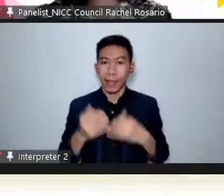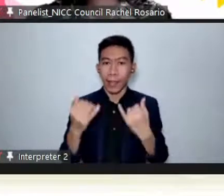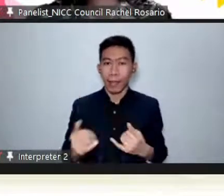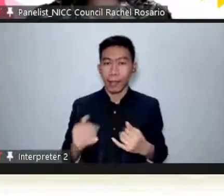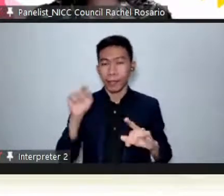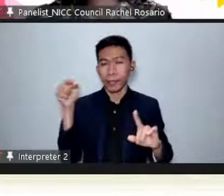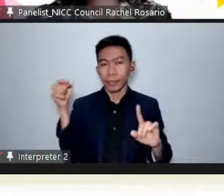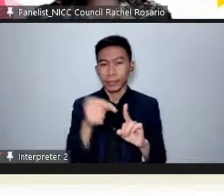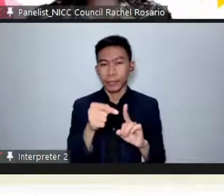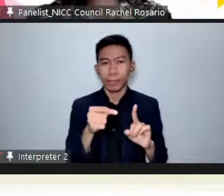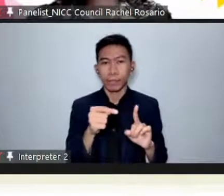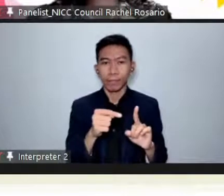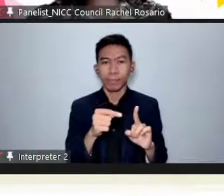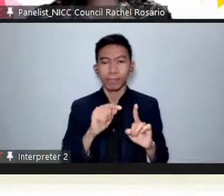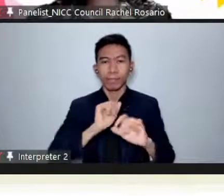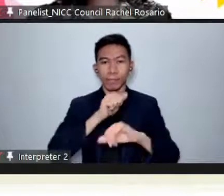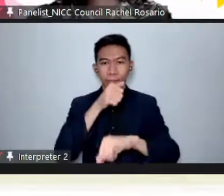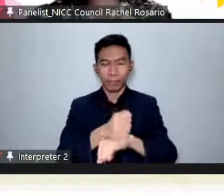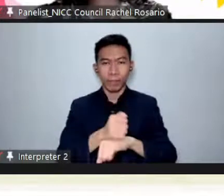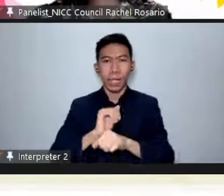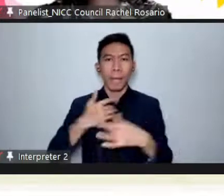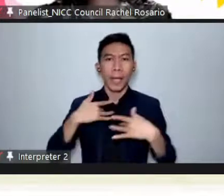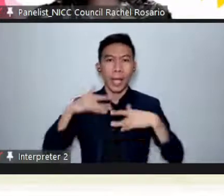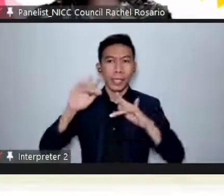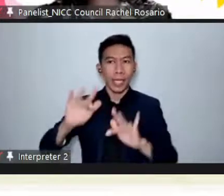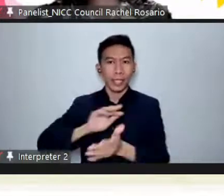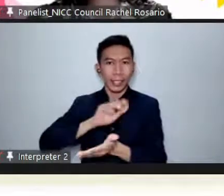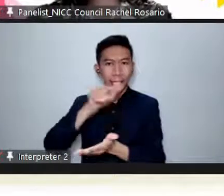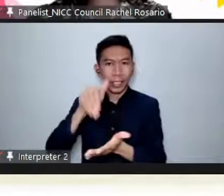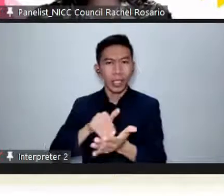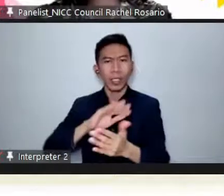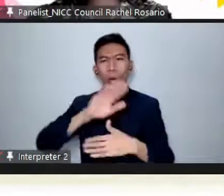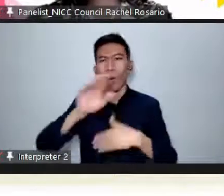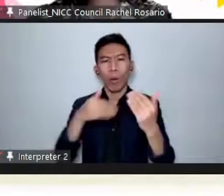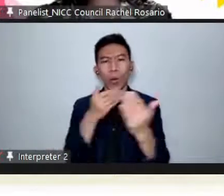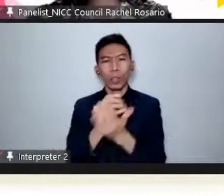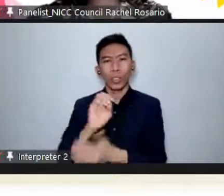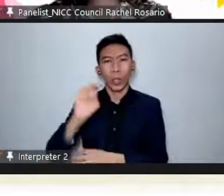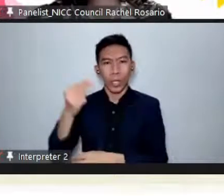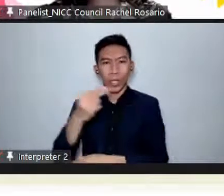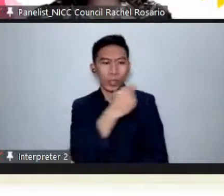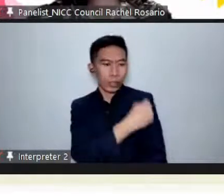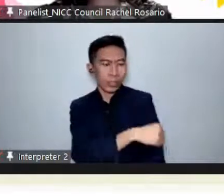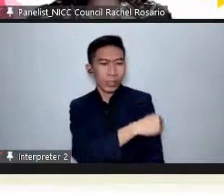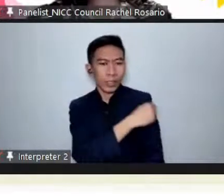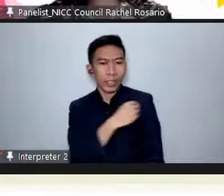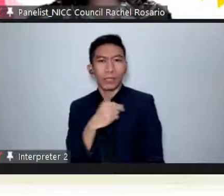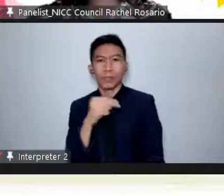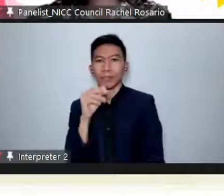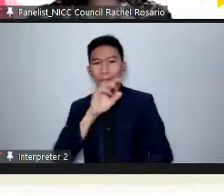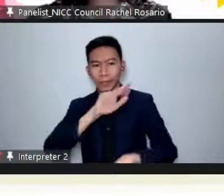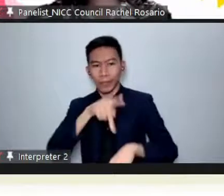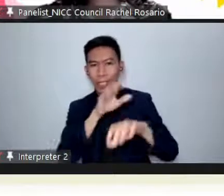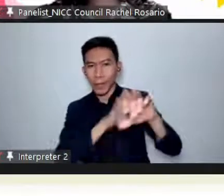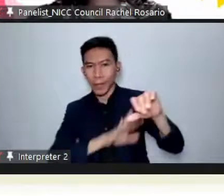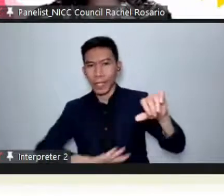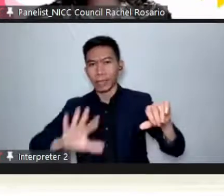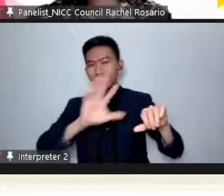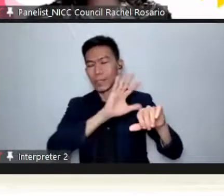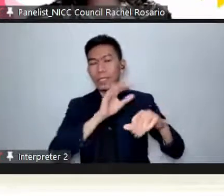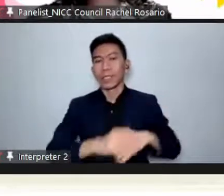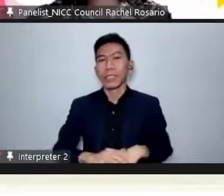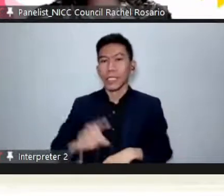to establish Malasakit centers in all DOH hospitals nationwide, and not just in DOH hospitals, but